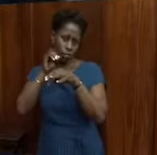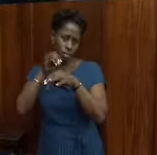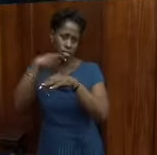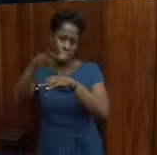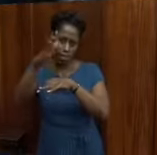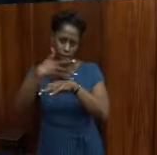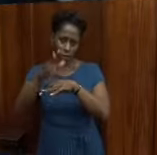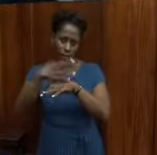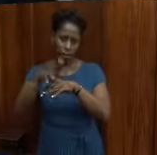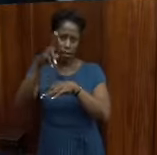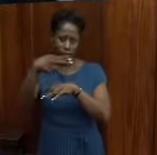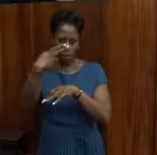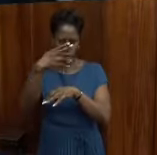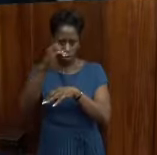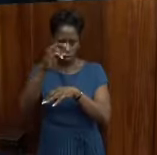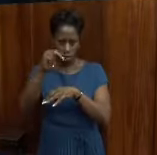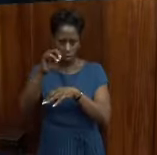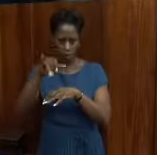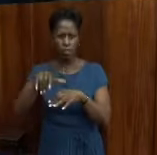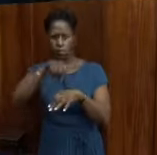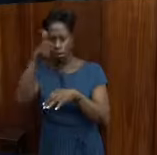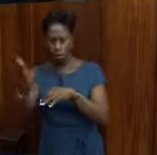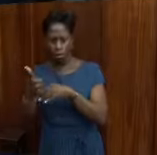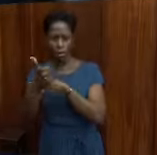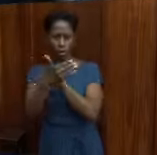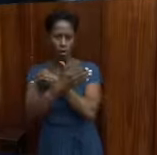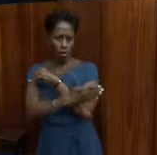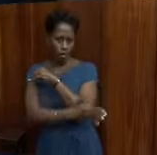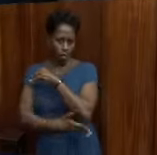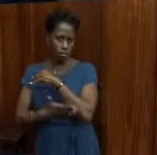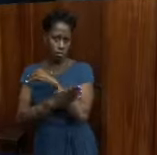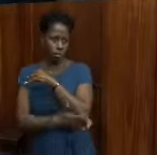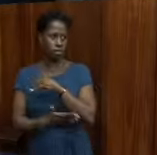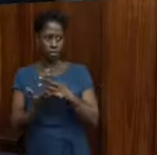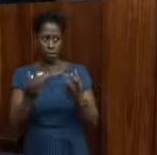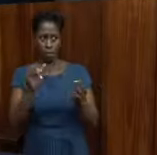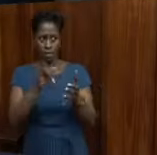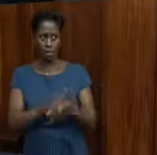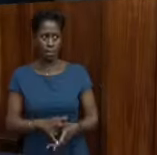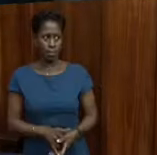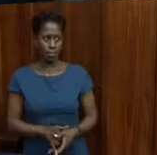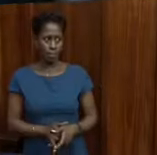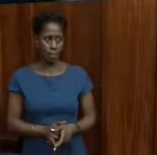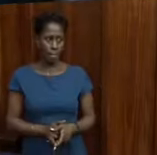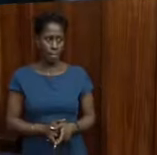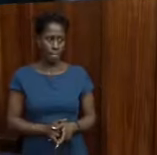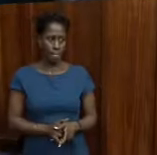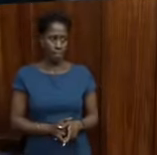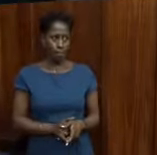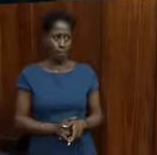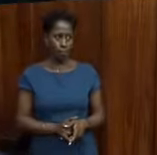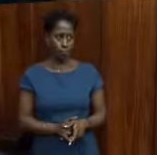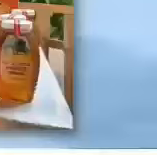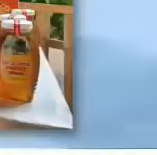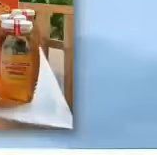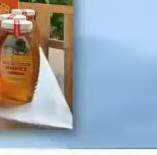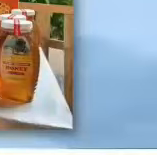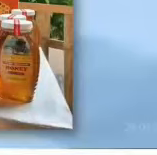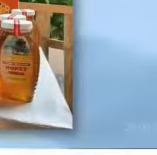have certified 45 beekeepers under the national standard for beekeeping. This project is